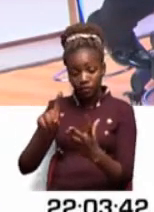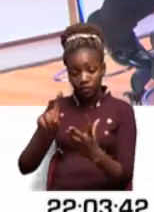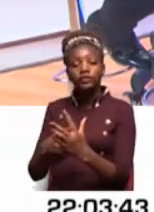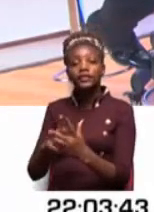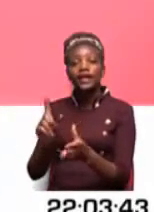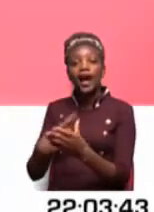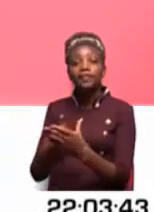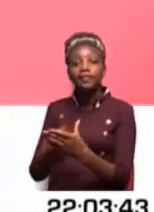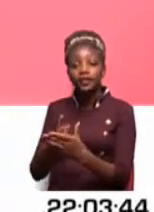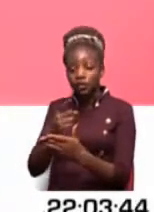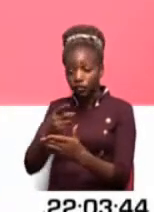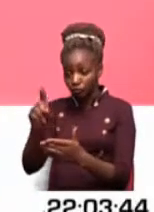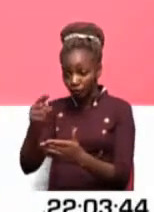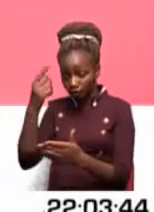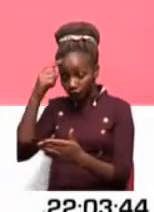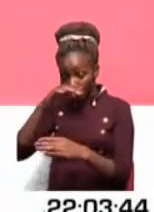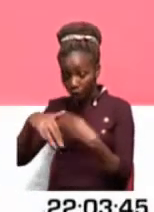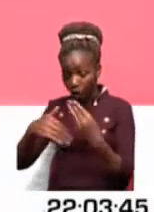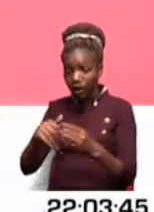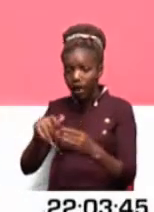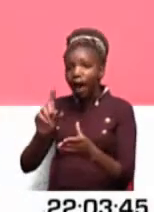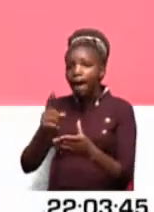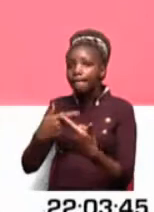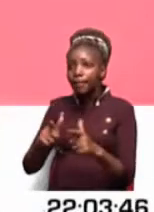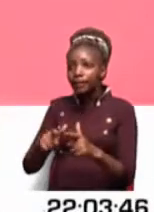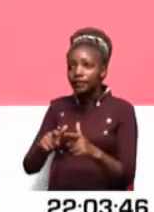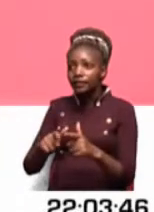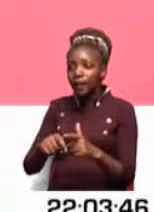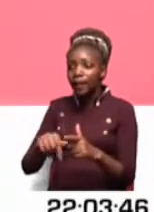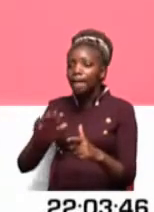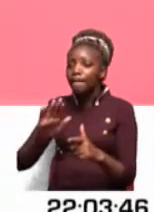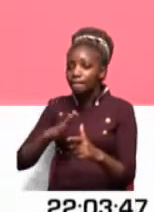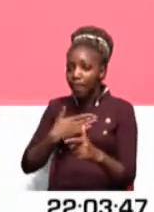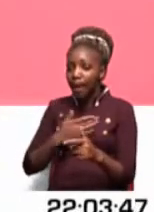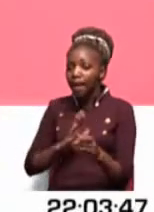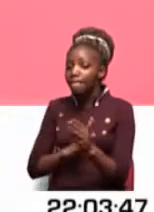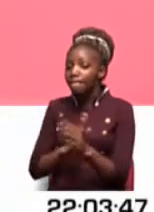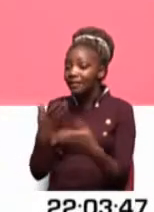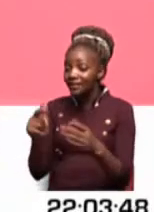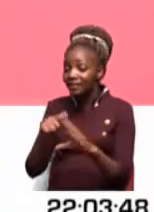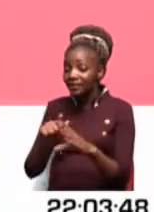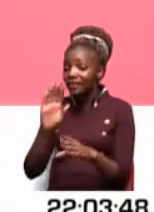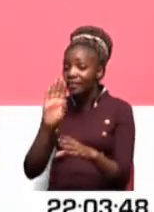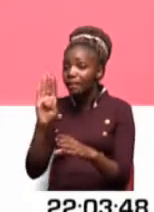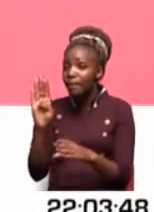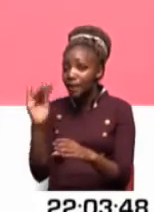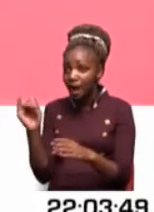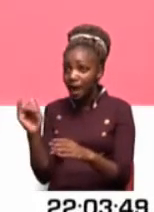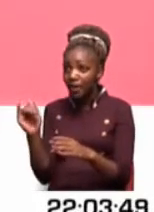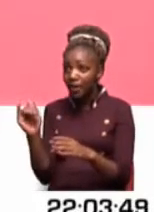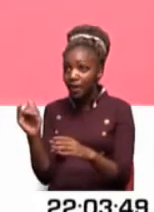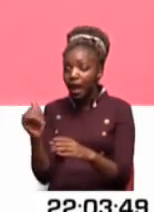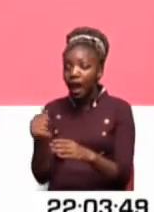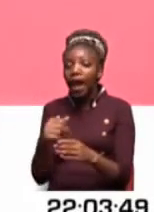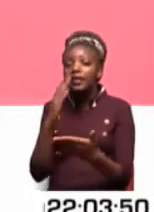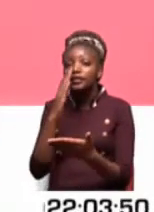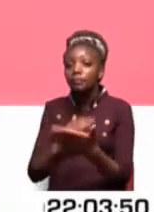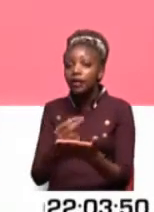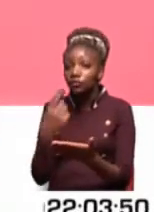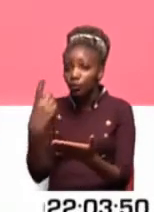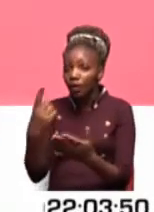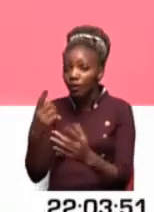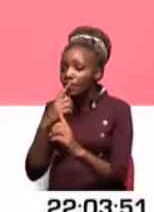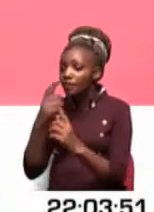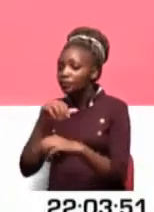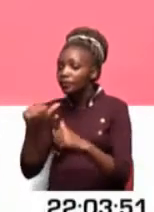to all of us. But for me, one of my key things in the BBI is the article number one that talks about lack